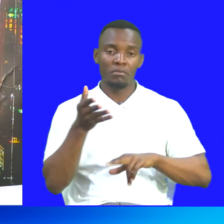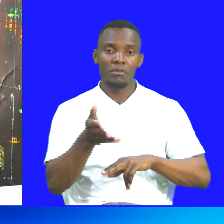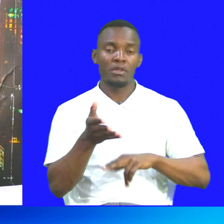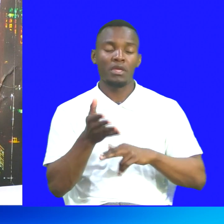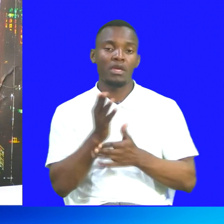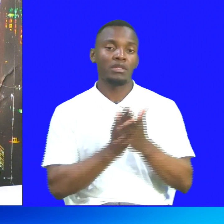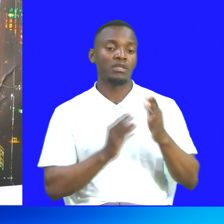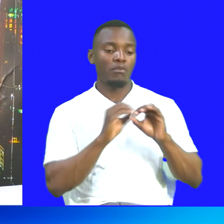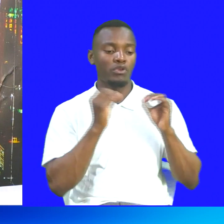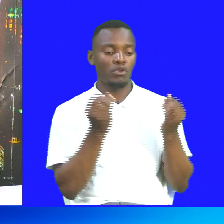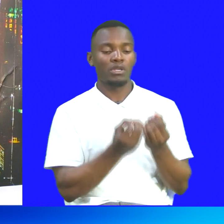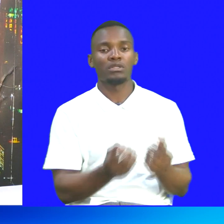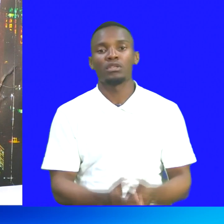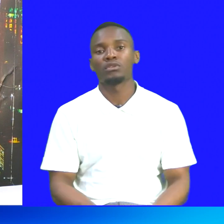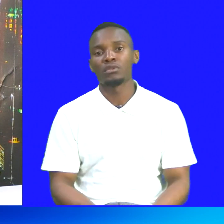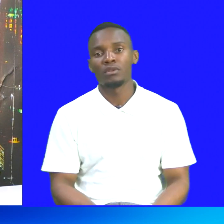in some organizations,